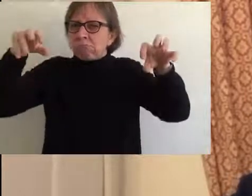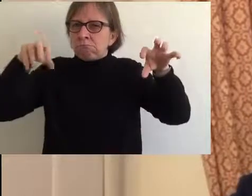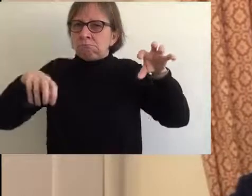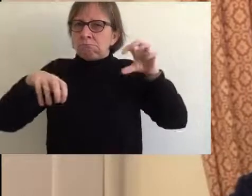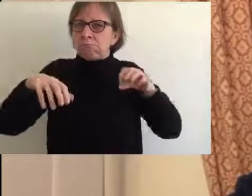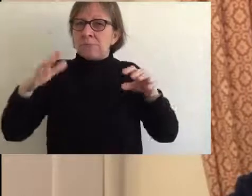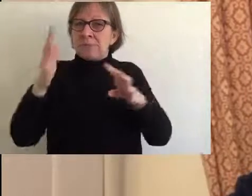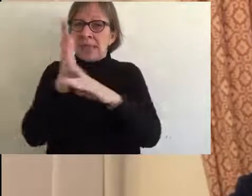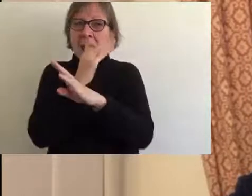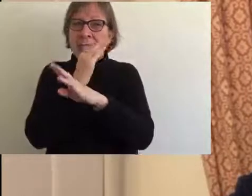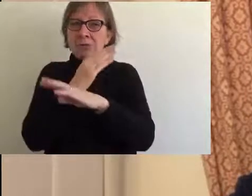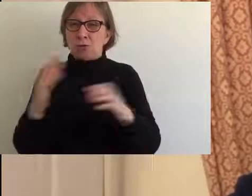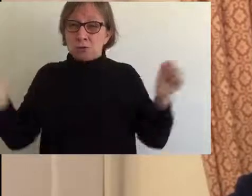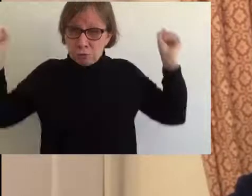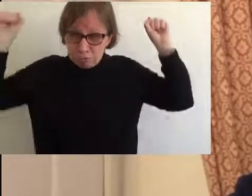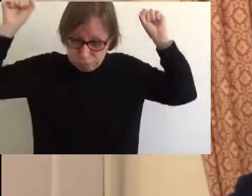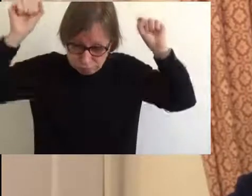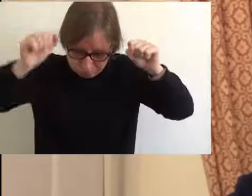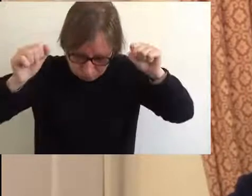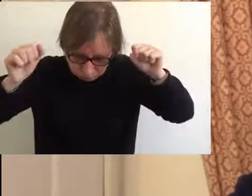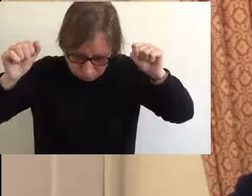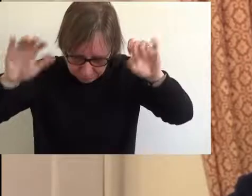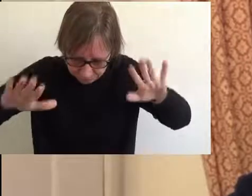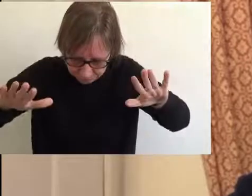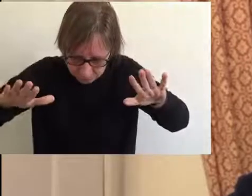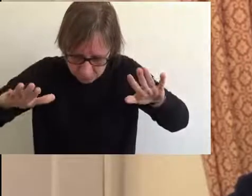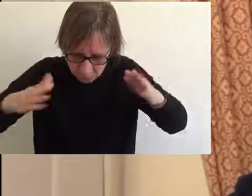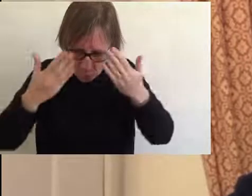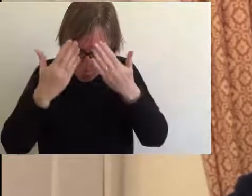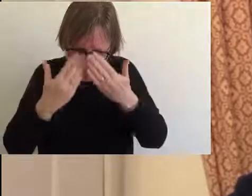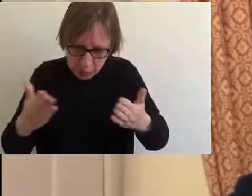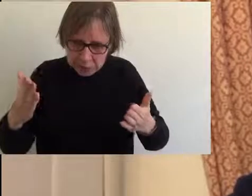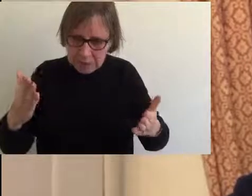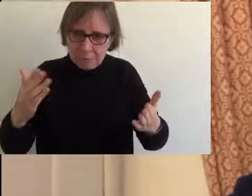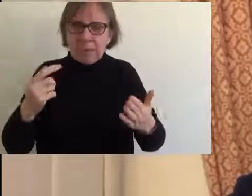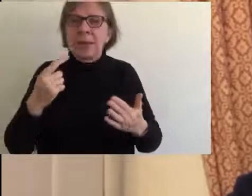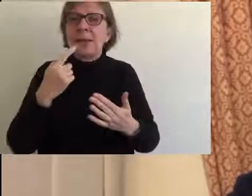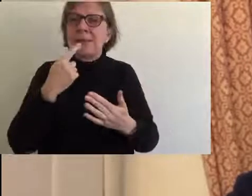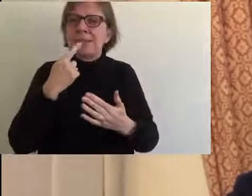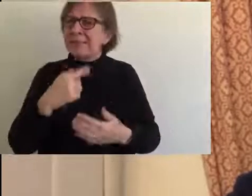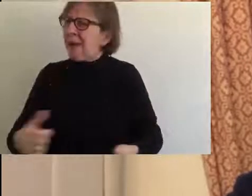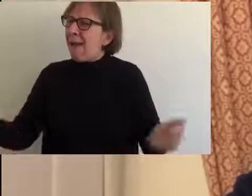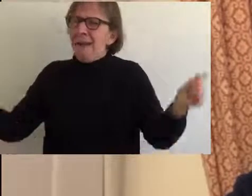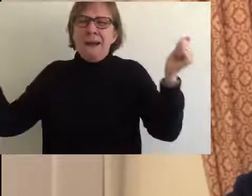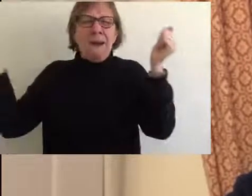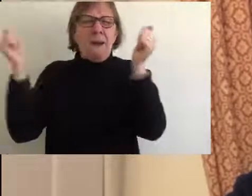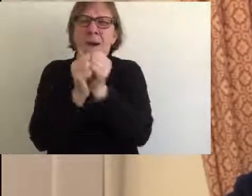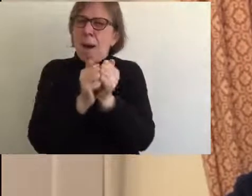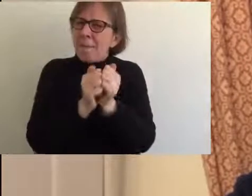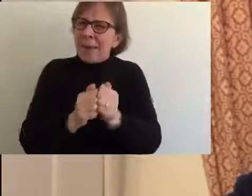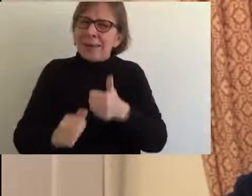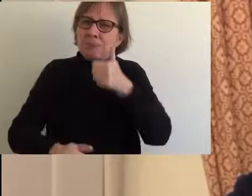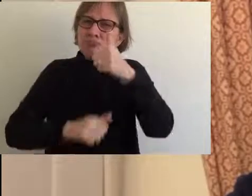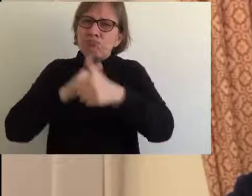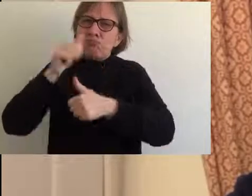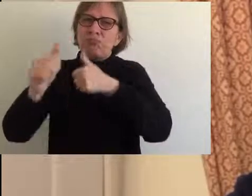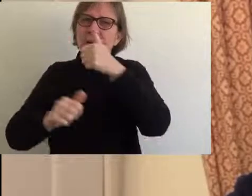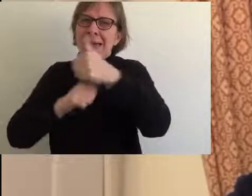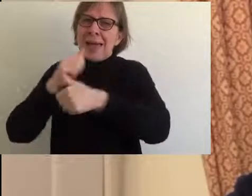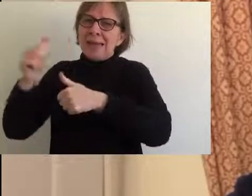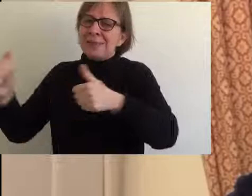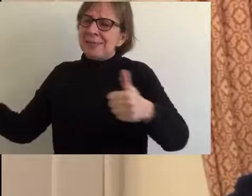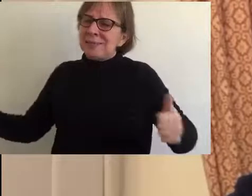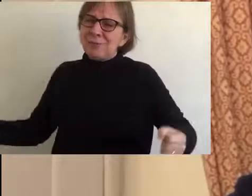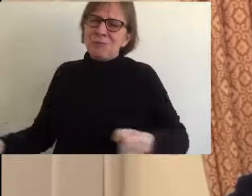on their faces before the throne and worshipped God, saying, "Amen. Praise and